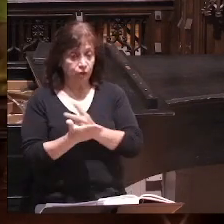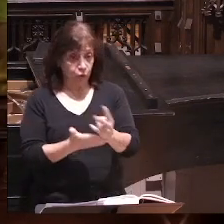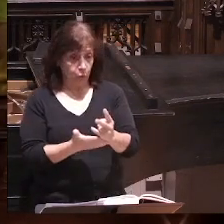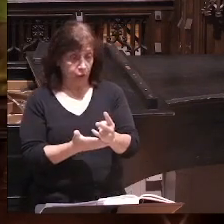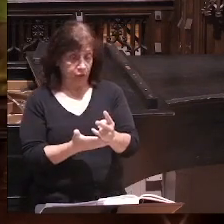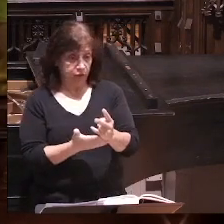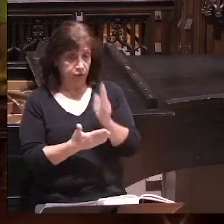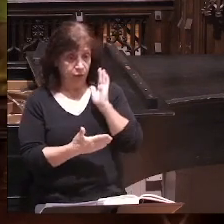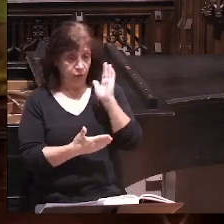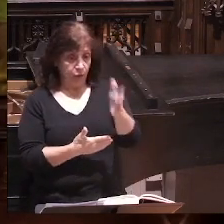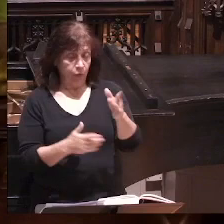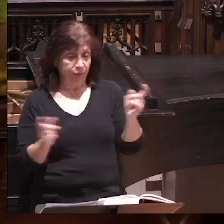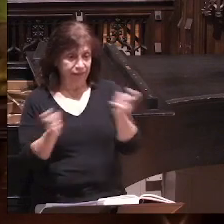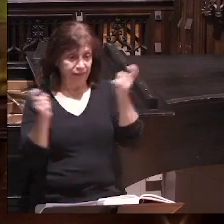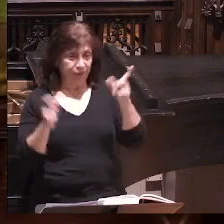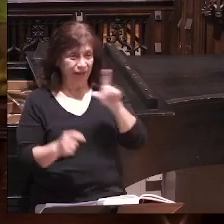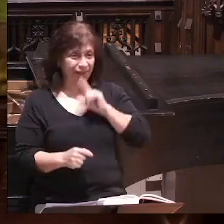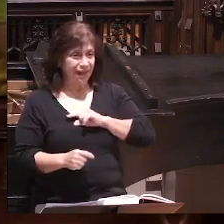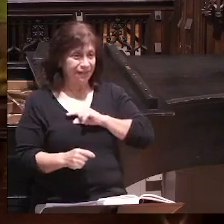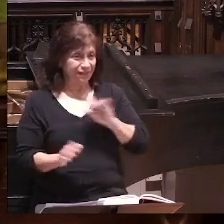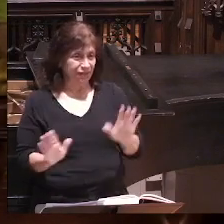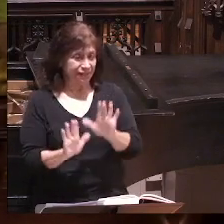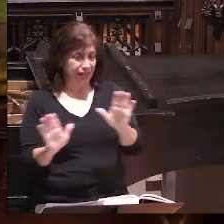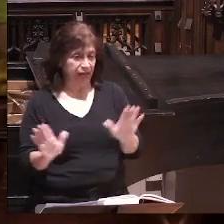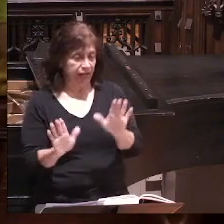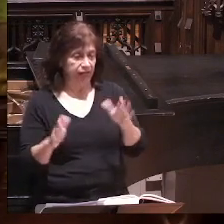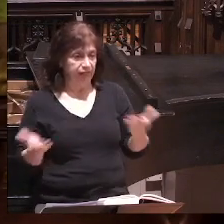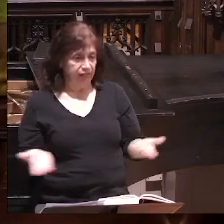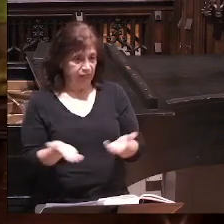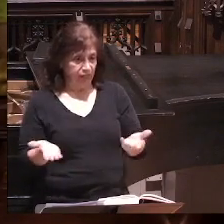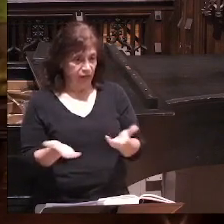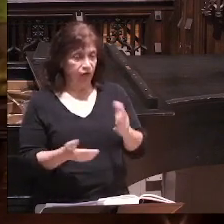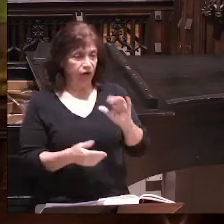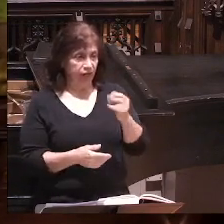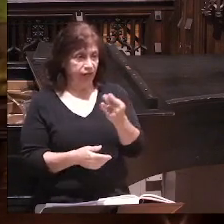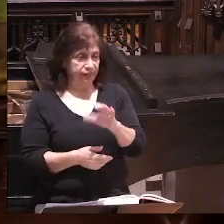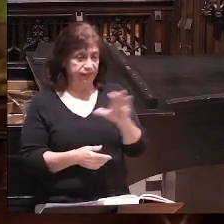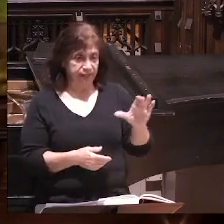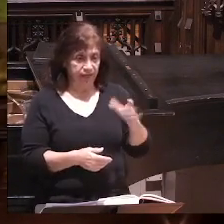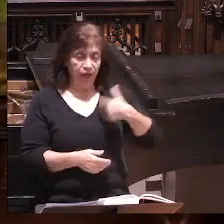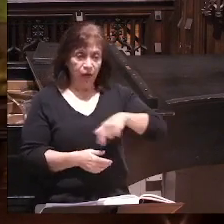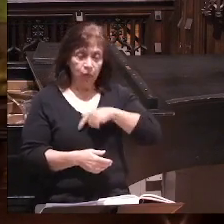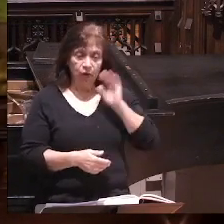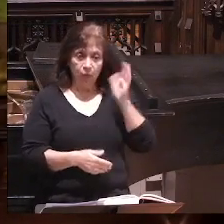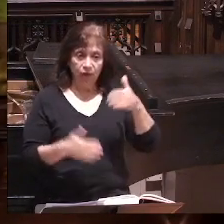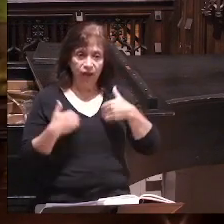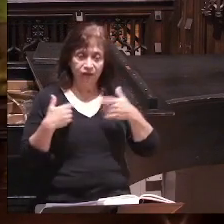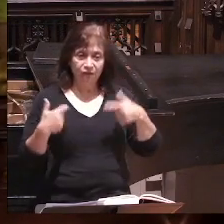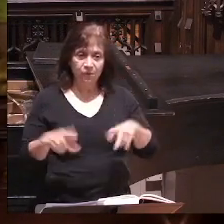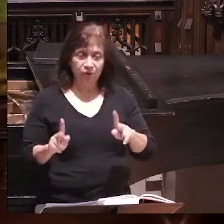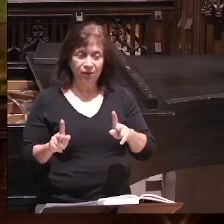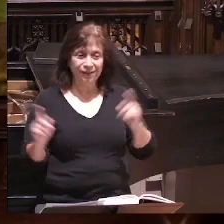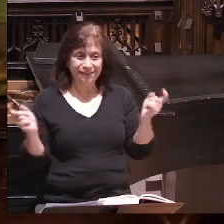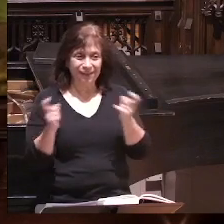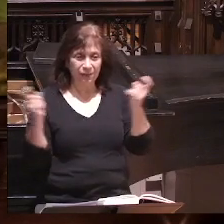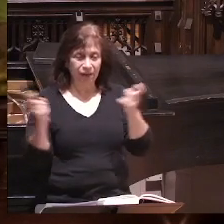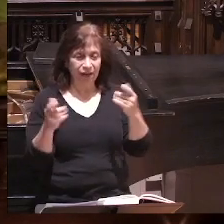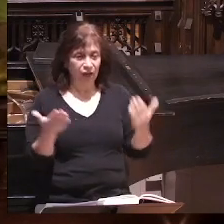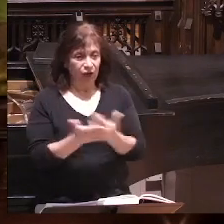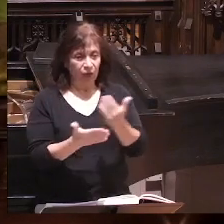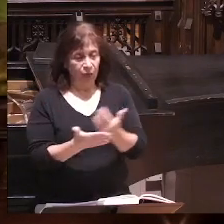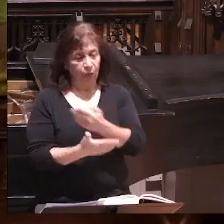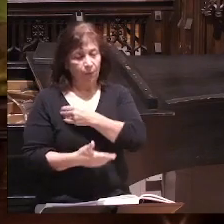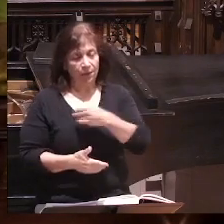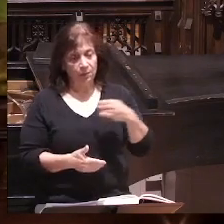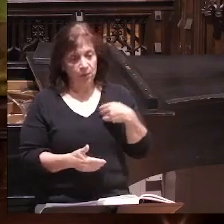In two weeks, we are going to celebrate Thanksgiving Sunday here at AHCC, and we will have the opportunity to celebrate new